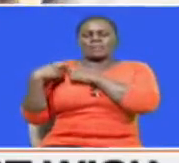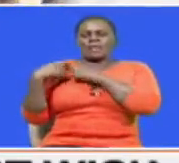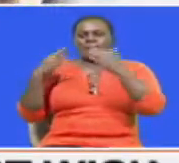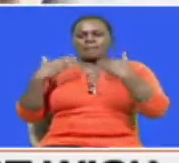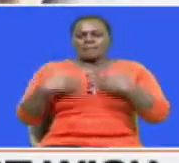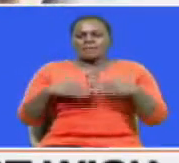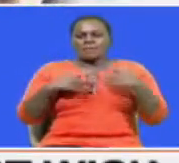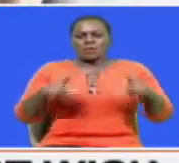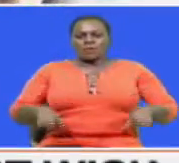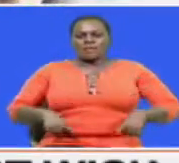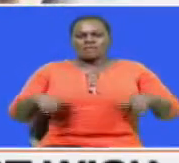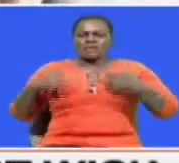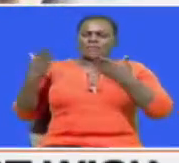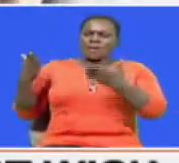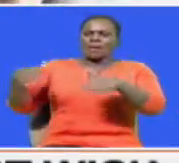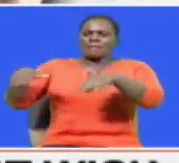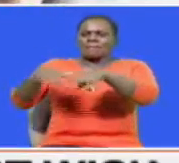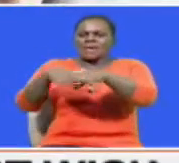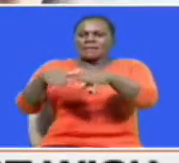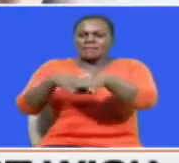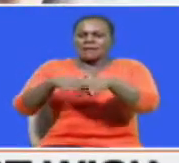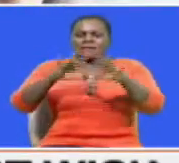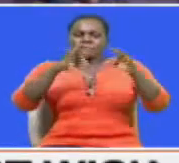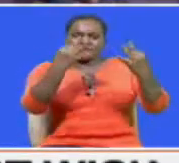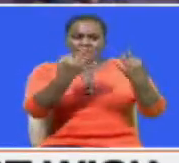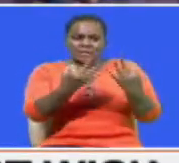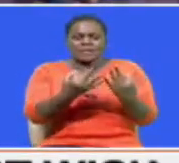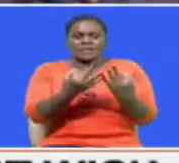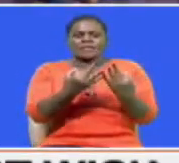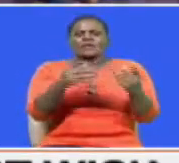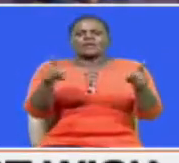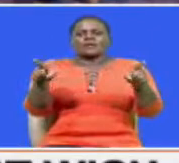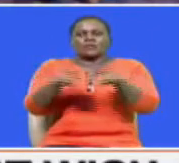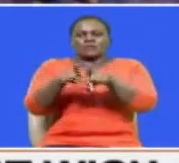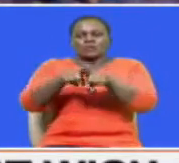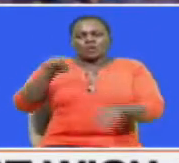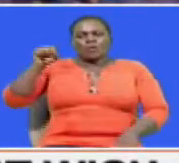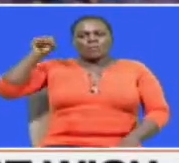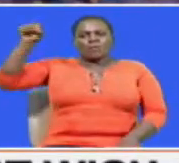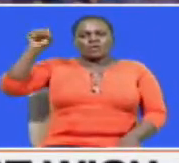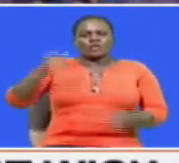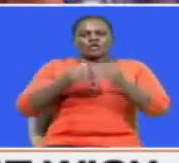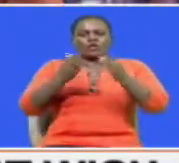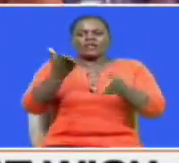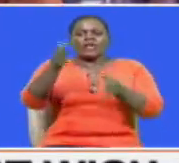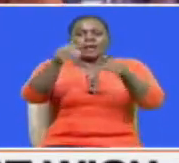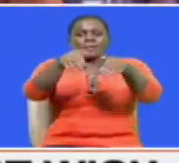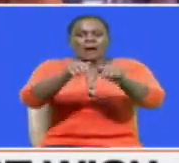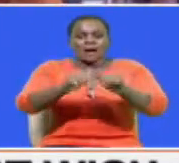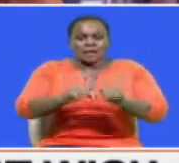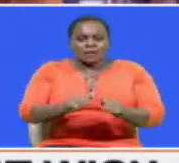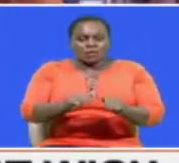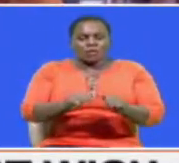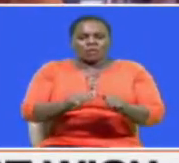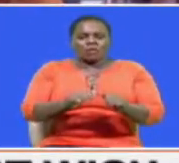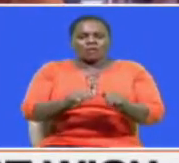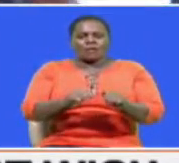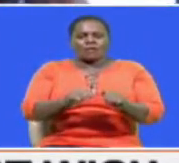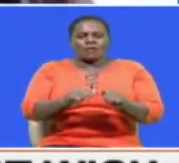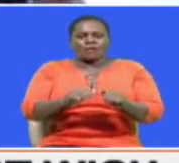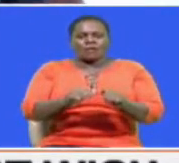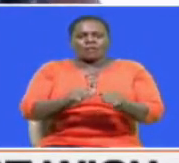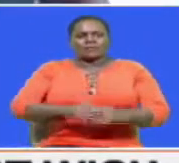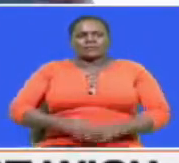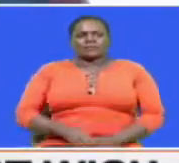Residents, Mau Mau veterans, members of the Kimathi family, as well as political leaders attended the burial of the late Field